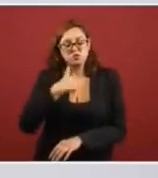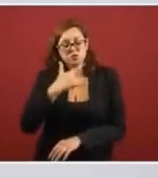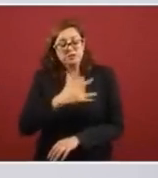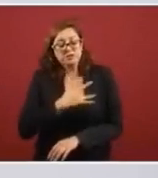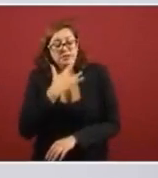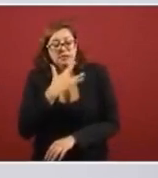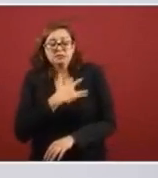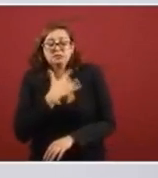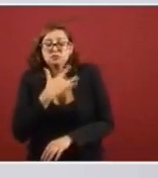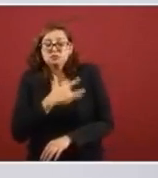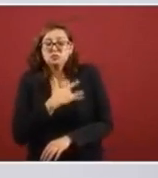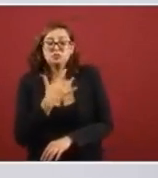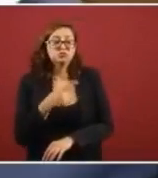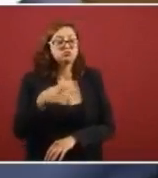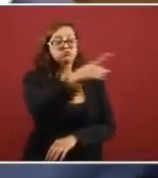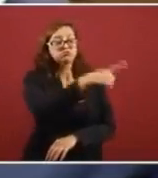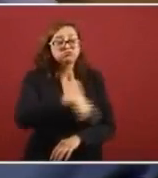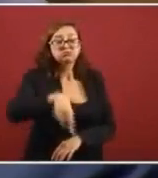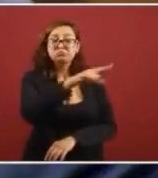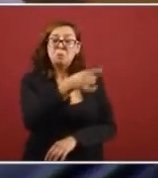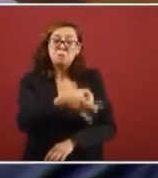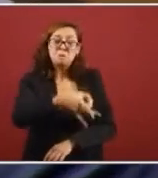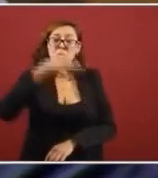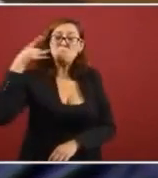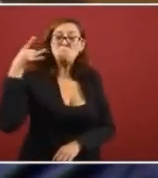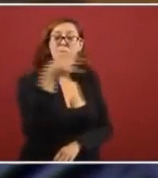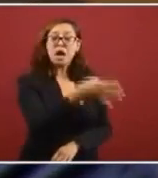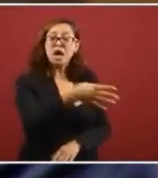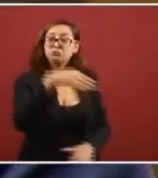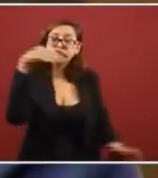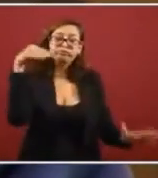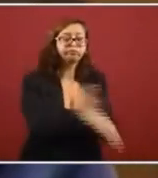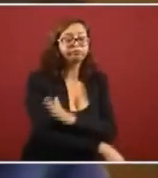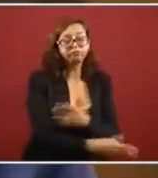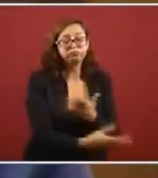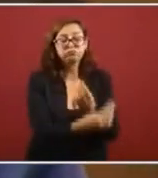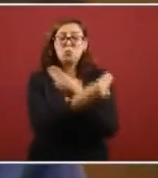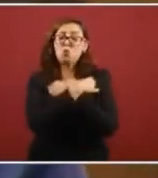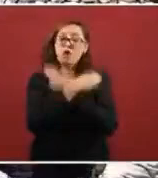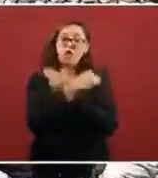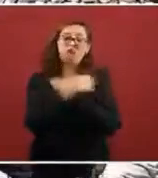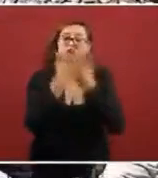I'm perceiving that they're morally destroyed